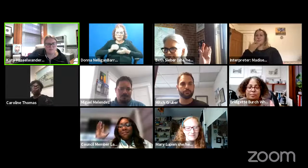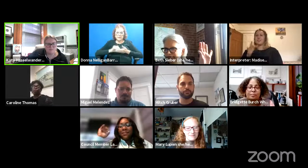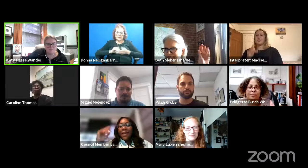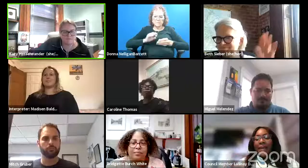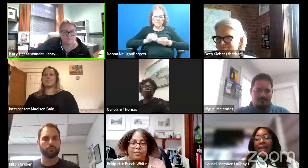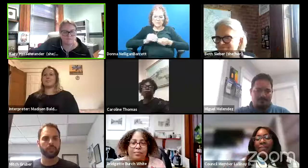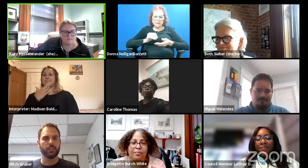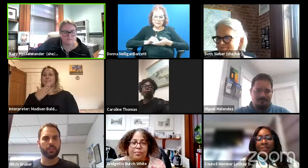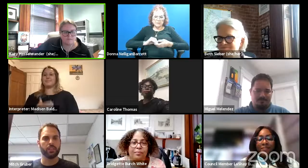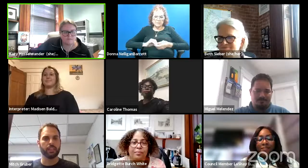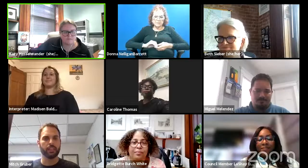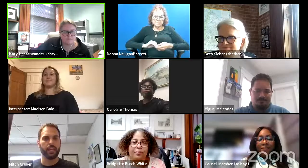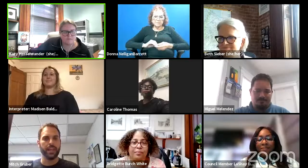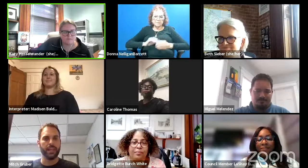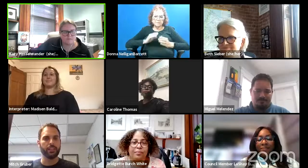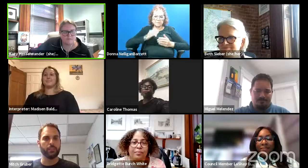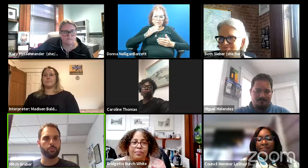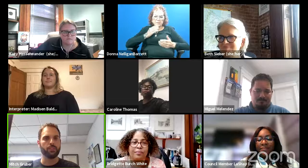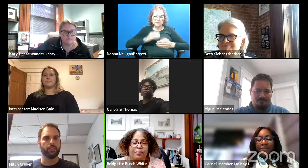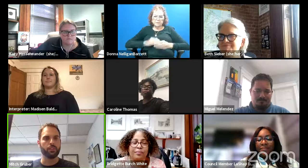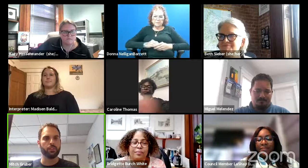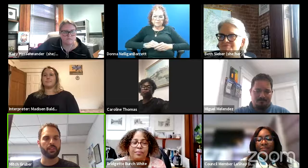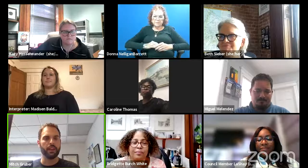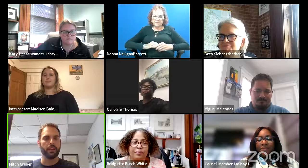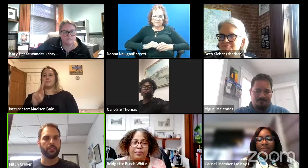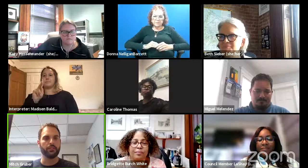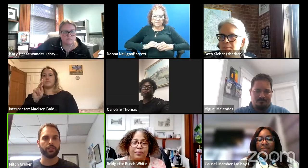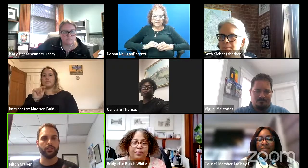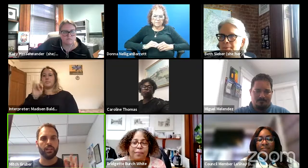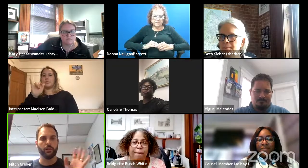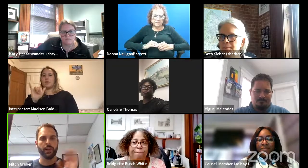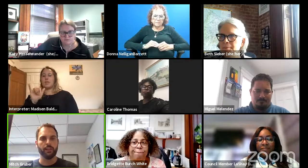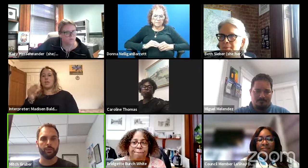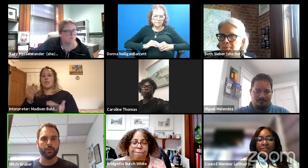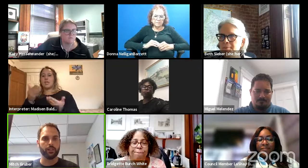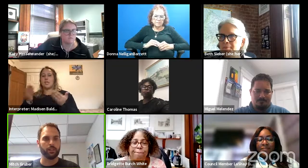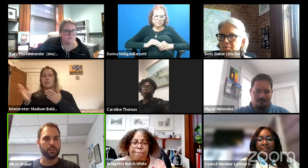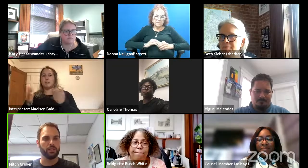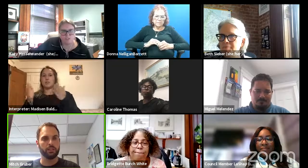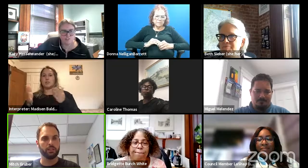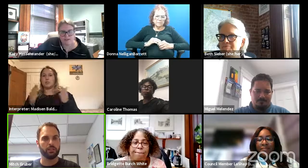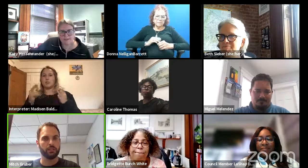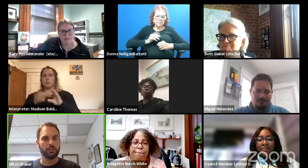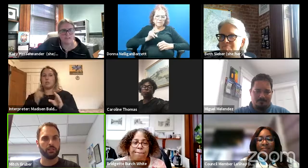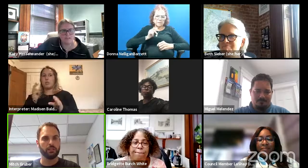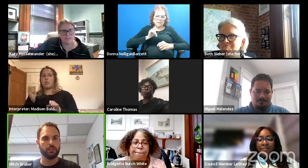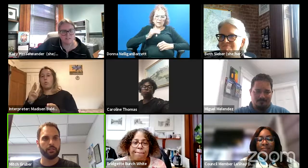you. Bye-bye. Katie, anything procedural to sign off or just say goodbye to everyone?